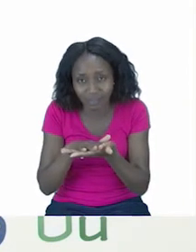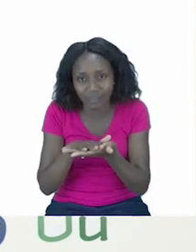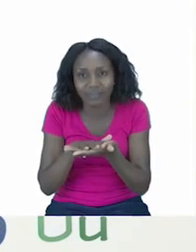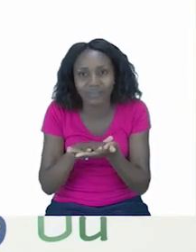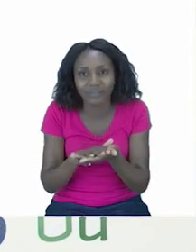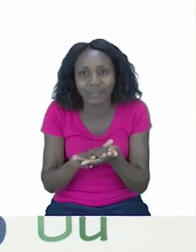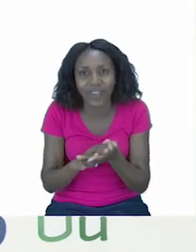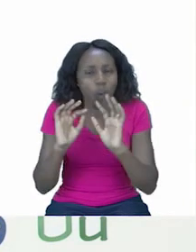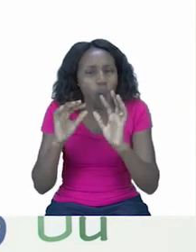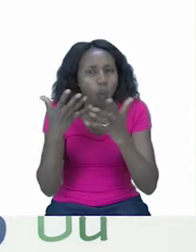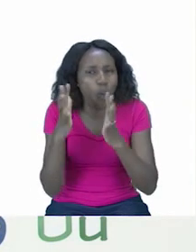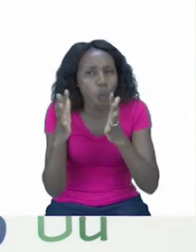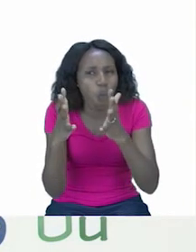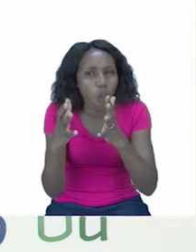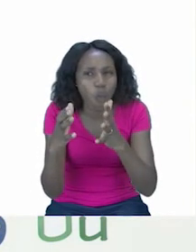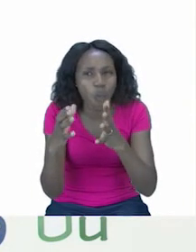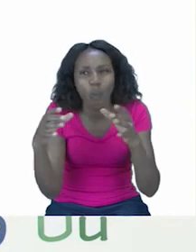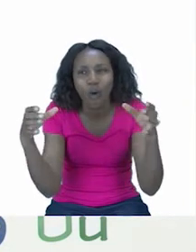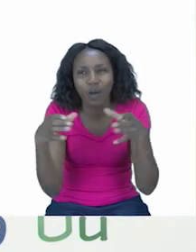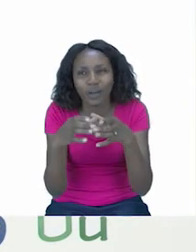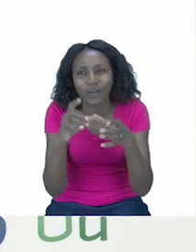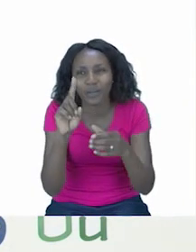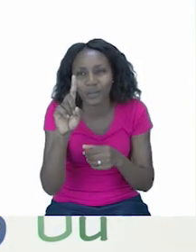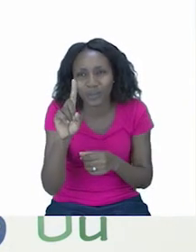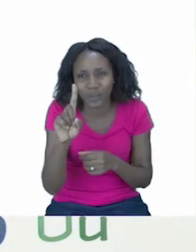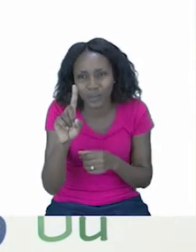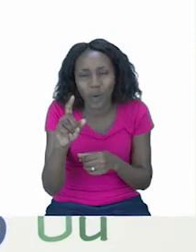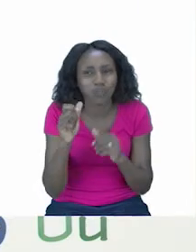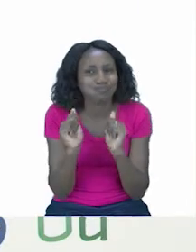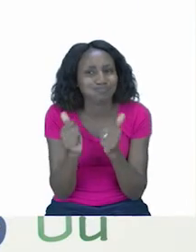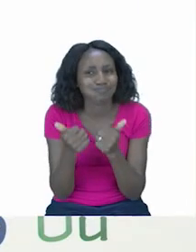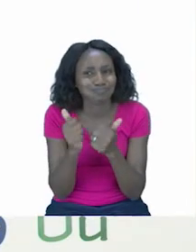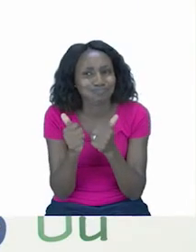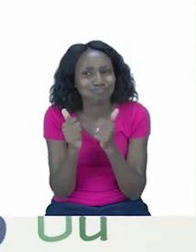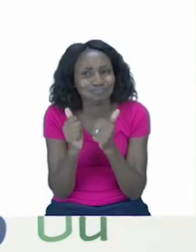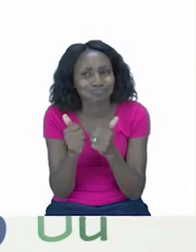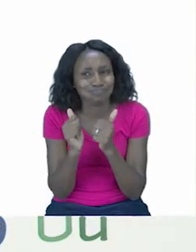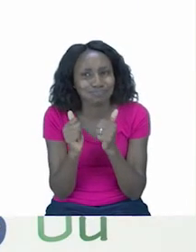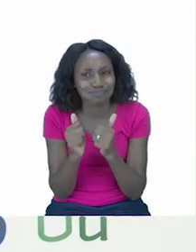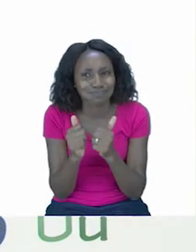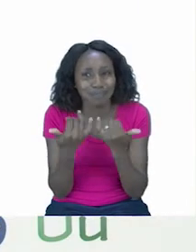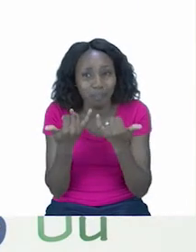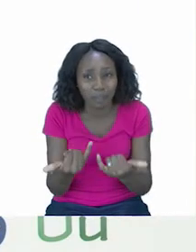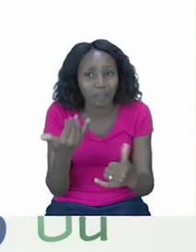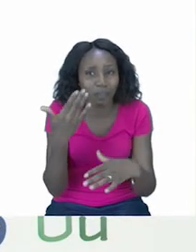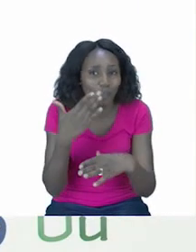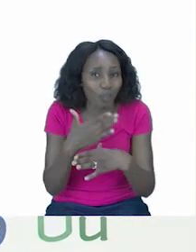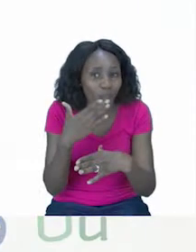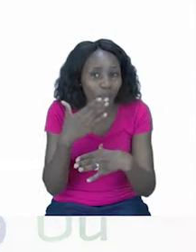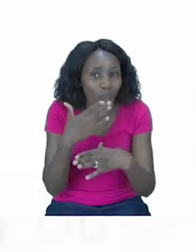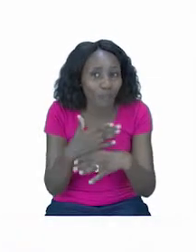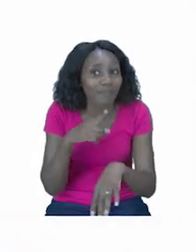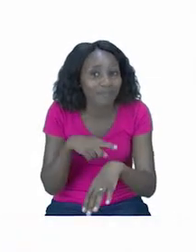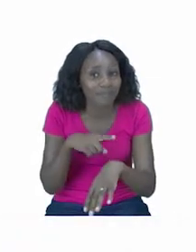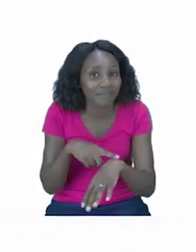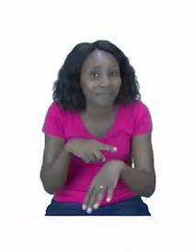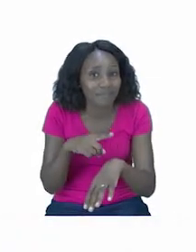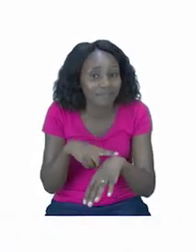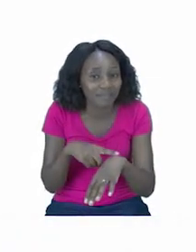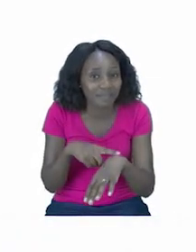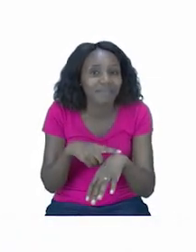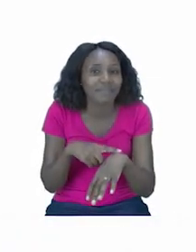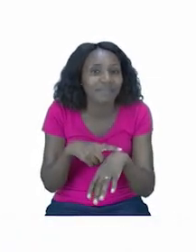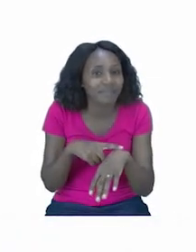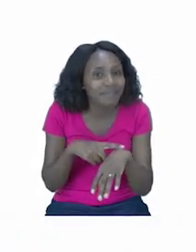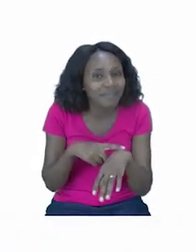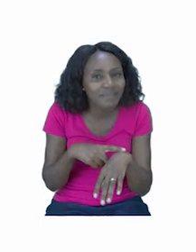Well done, grade ones. Let's now go to our exercise. Now, as you can see on